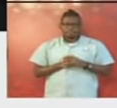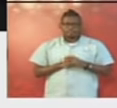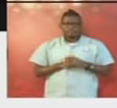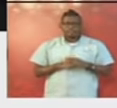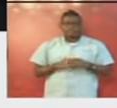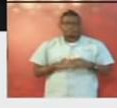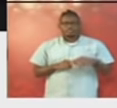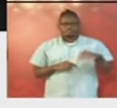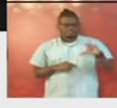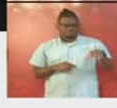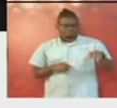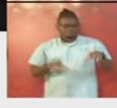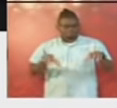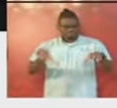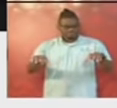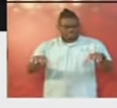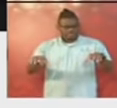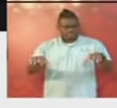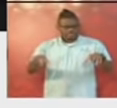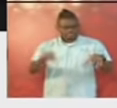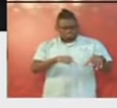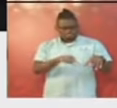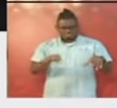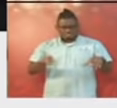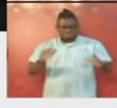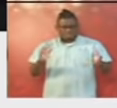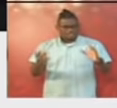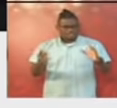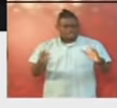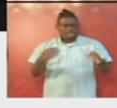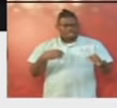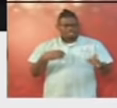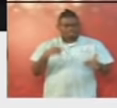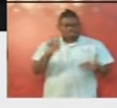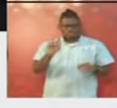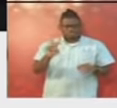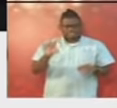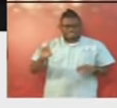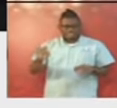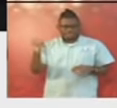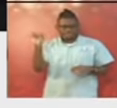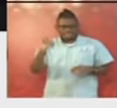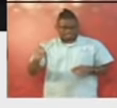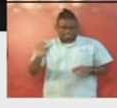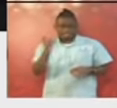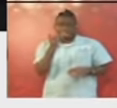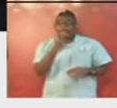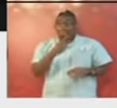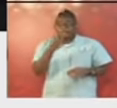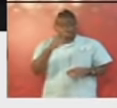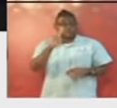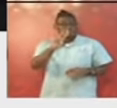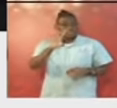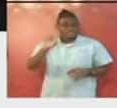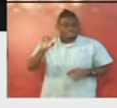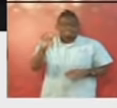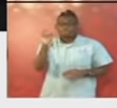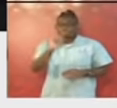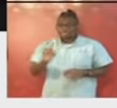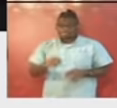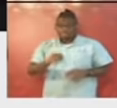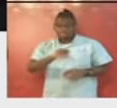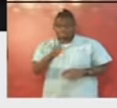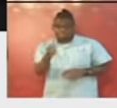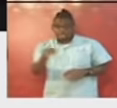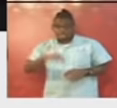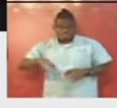Victoria County, we see Victoria having 28% diabetes as opposed to 15.7% seen